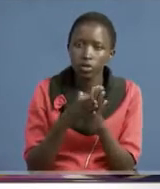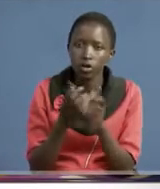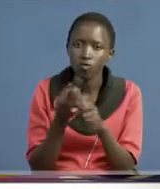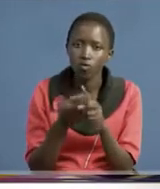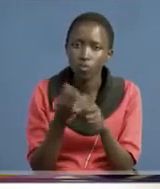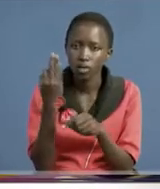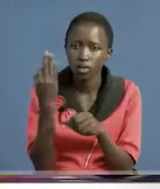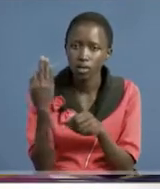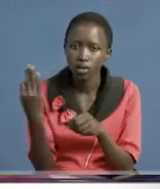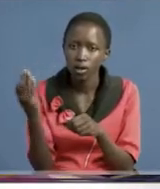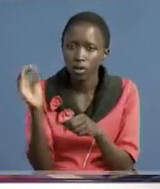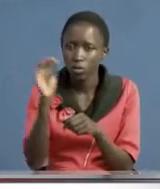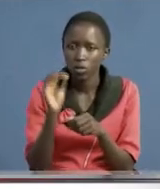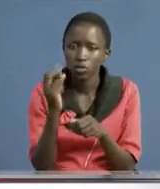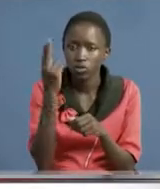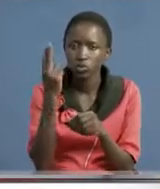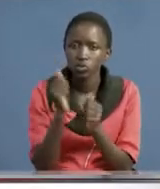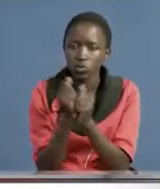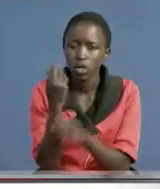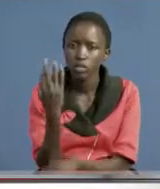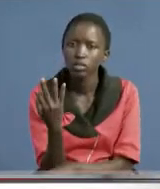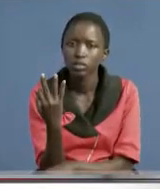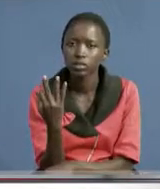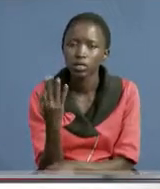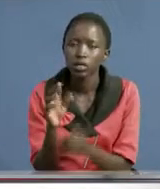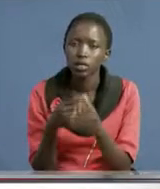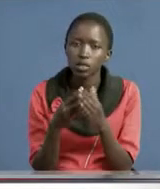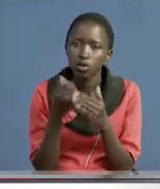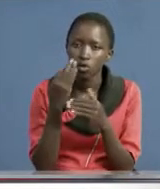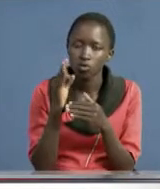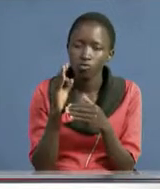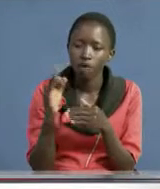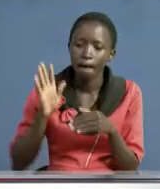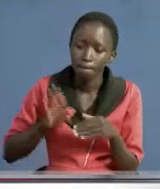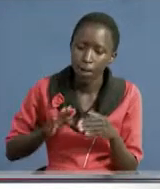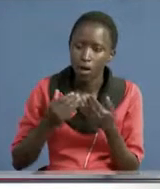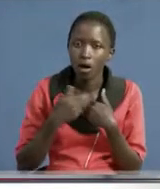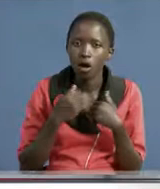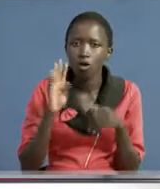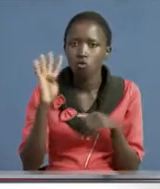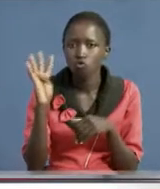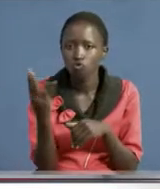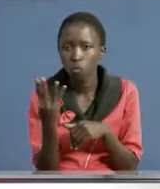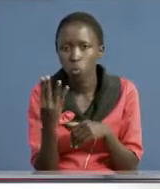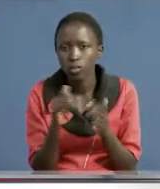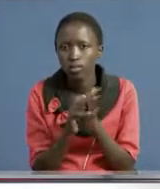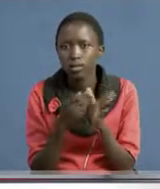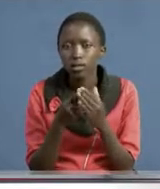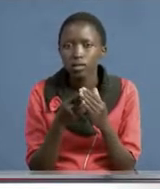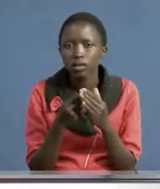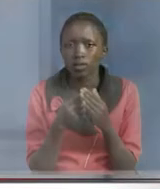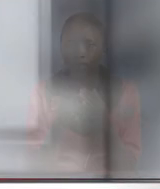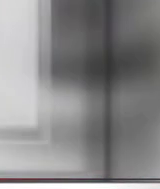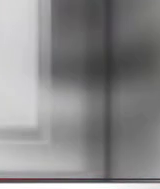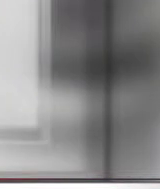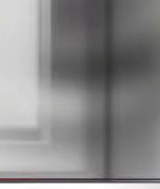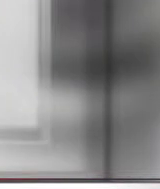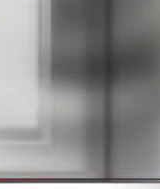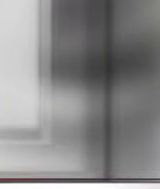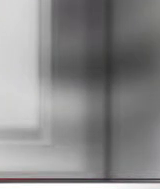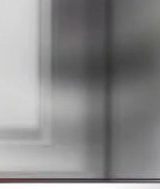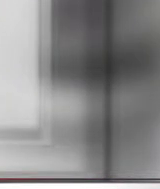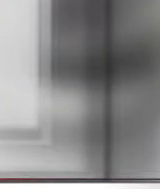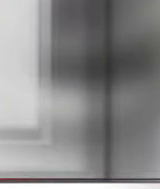mere 33% in 2013. The proportion of mothers who have attended their fourth antenatal clinic is almost hitting